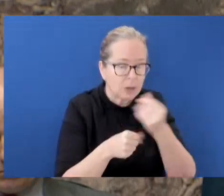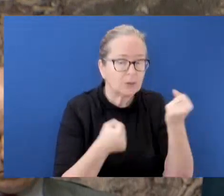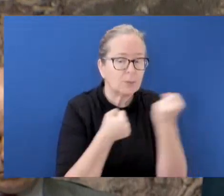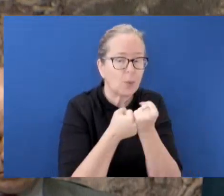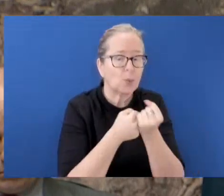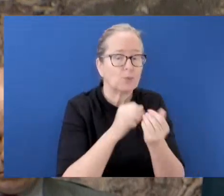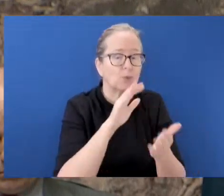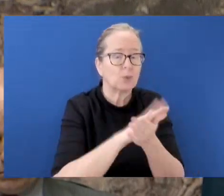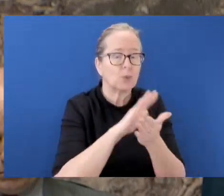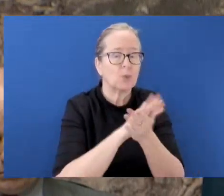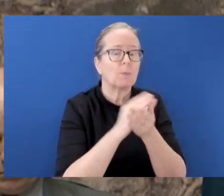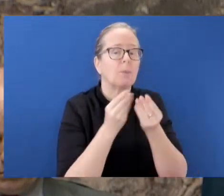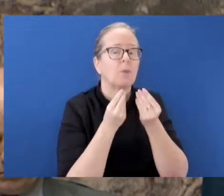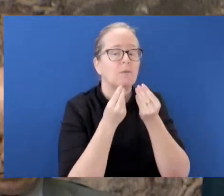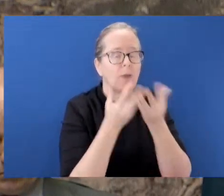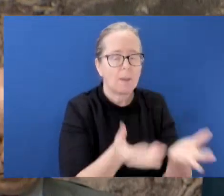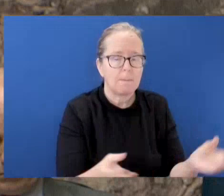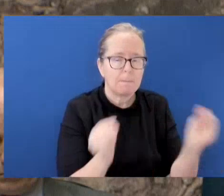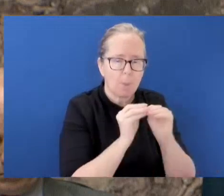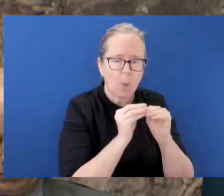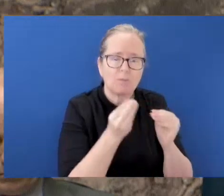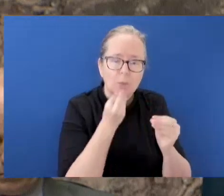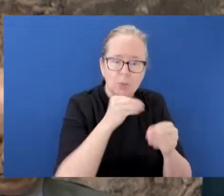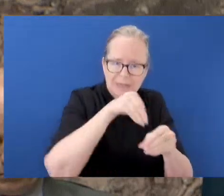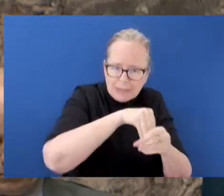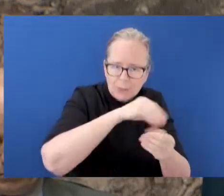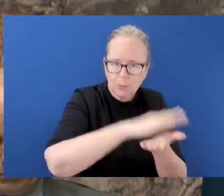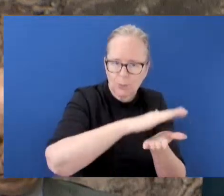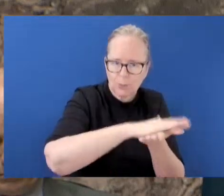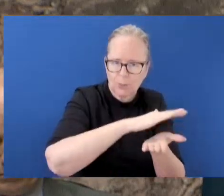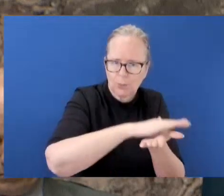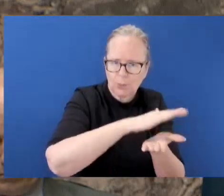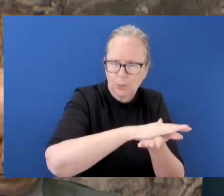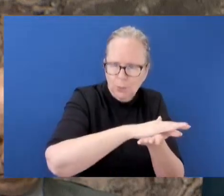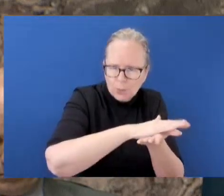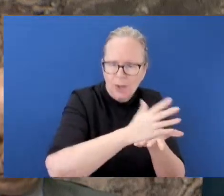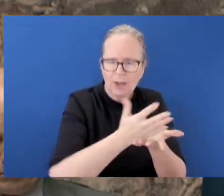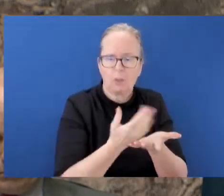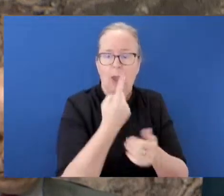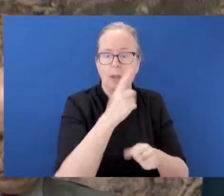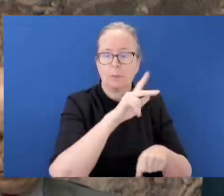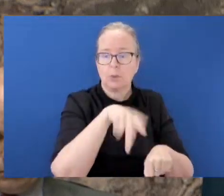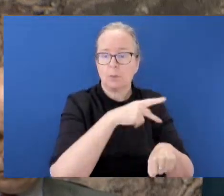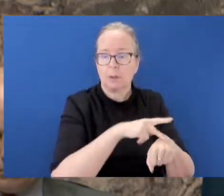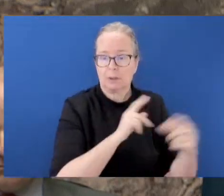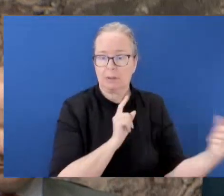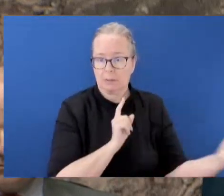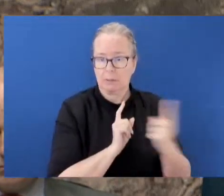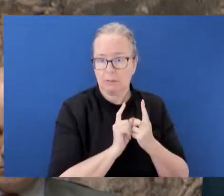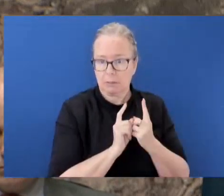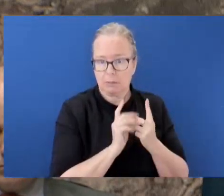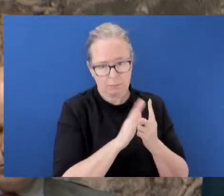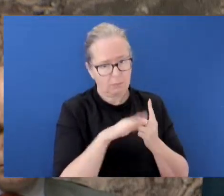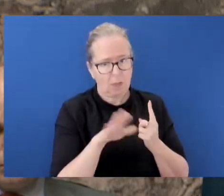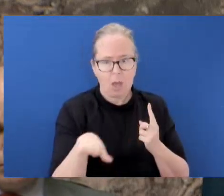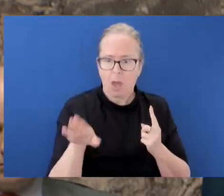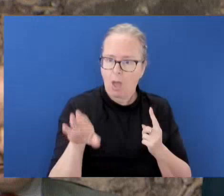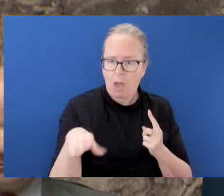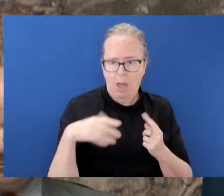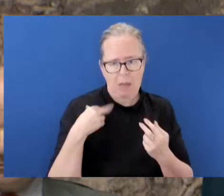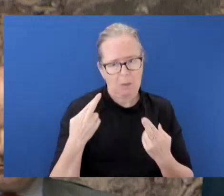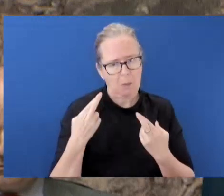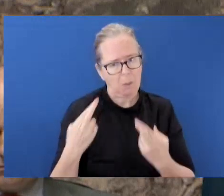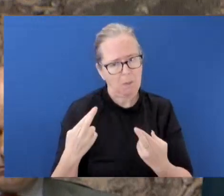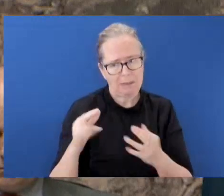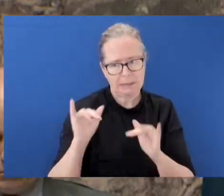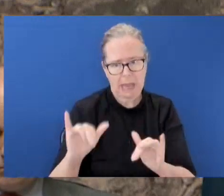getting supports in the district. In fact, a principal said to me, "Oh, I'm really hoping that program's going to continue because you have no idea how